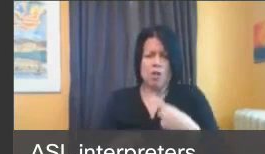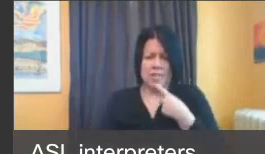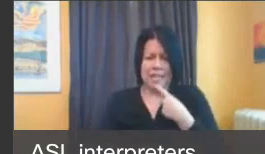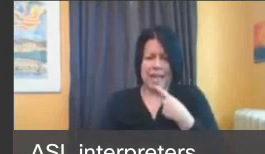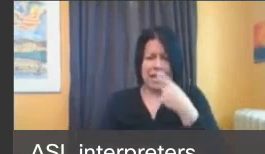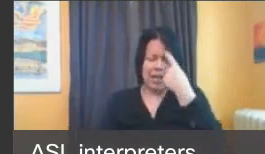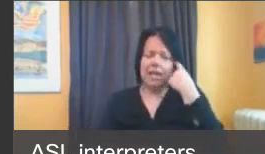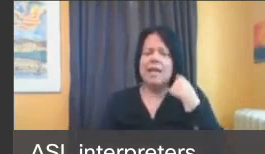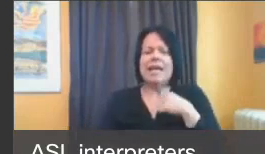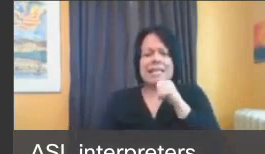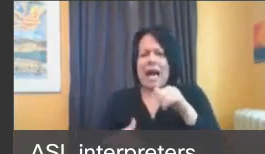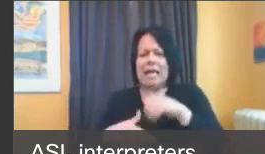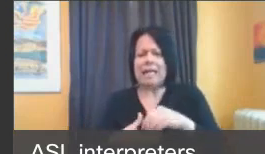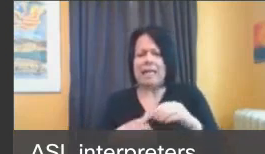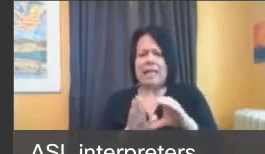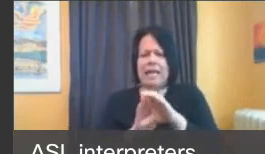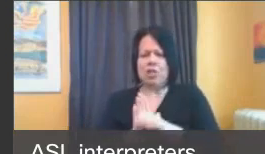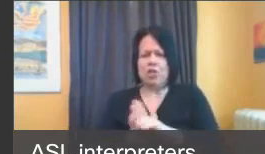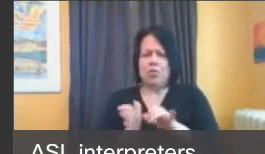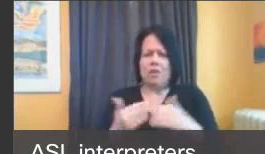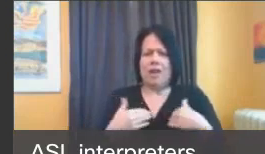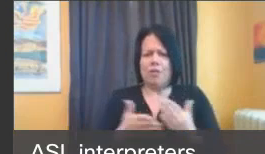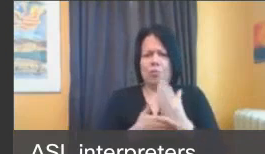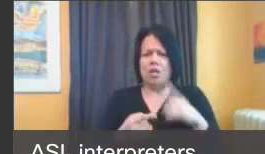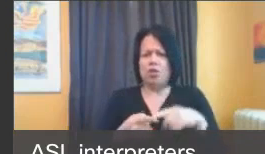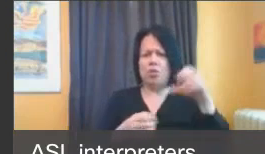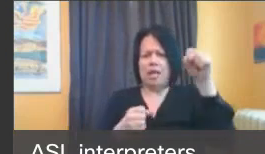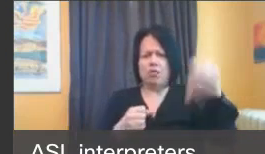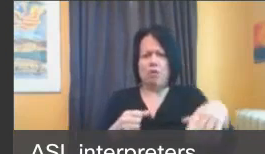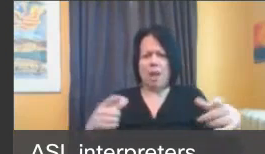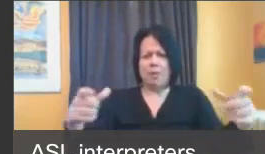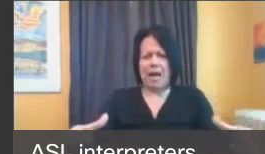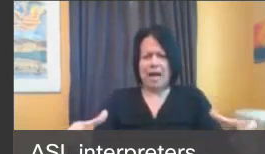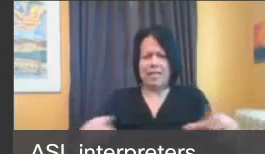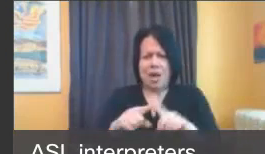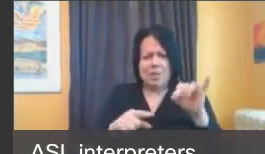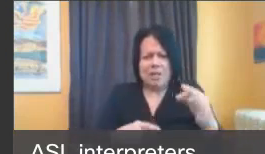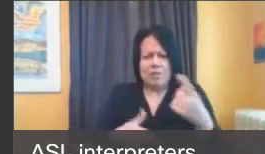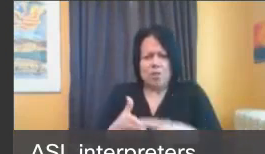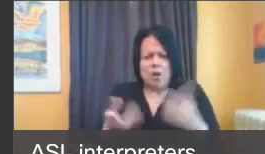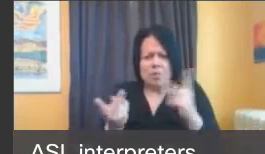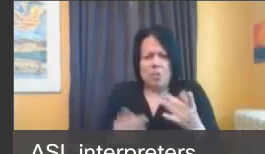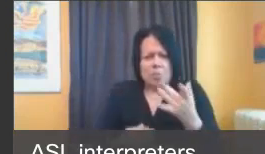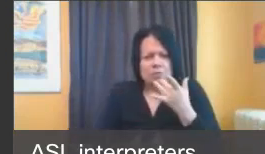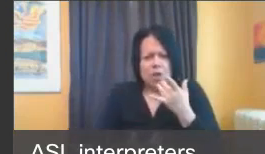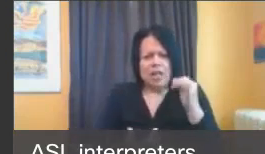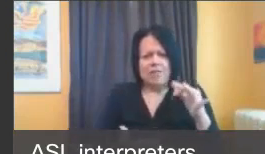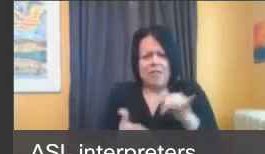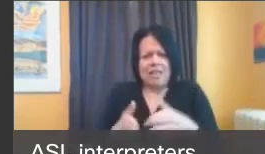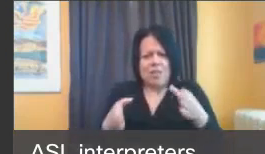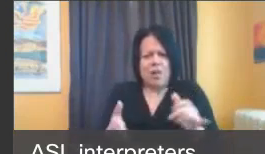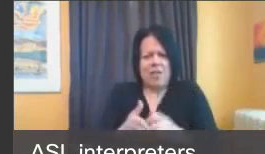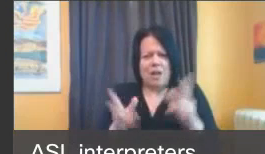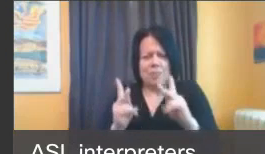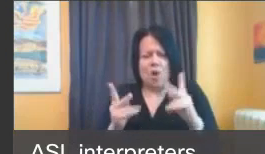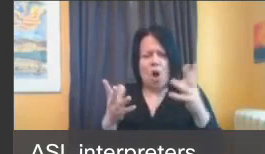it's not in the Constitution that they have a right to the drop box, but it's, if it's what people prefer, if it's the way people would like to vote, you know,